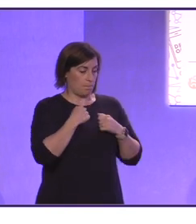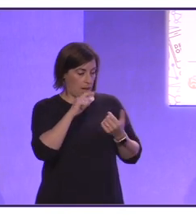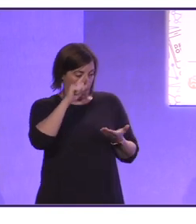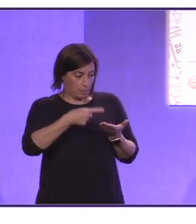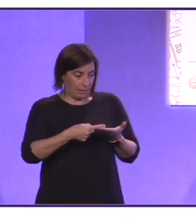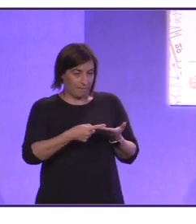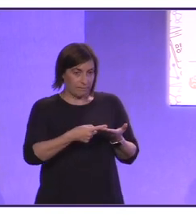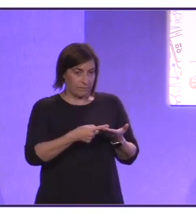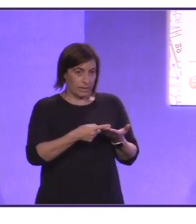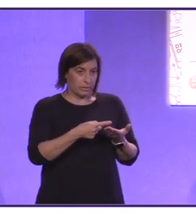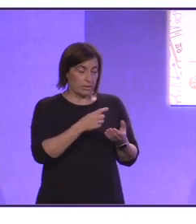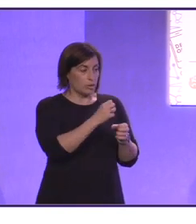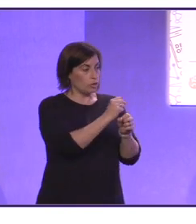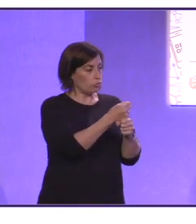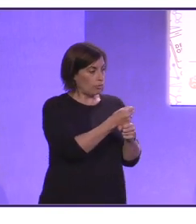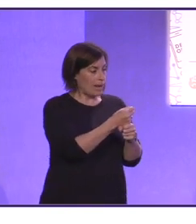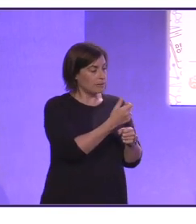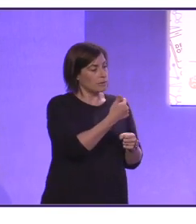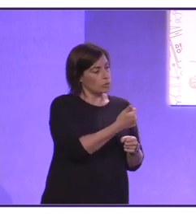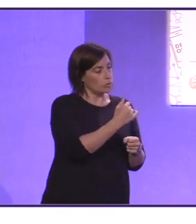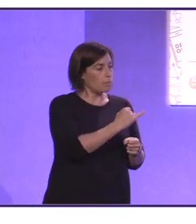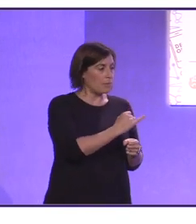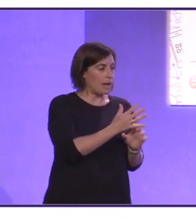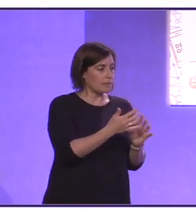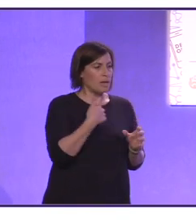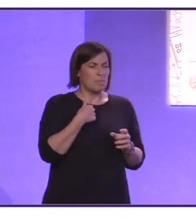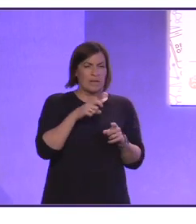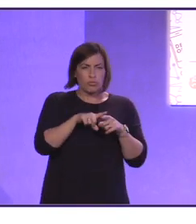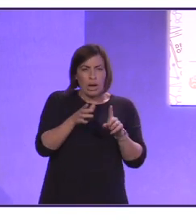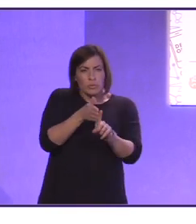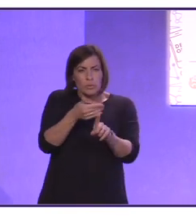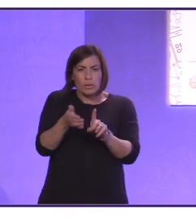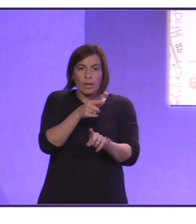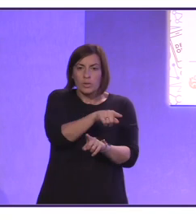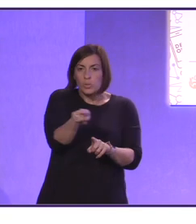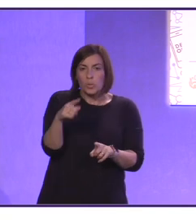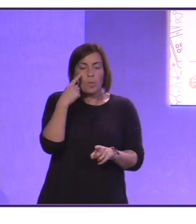and I'm not trying to convince you in my science. I'm not up here talking about,